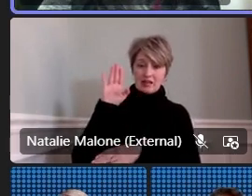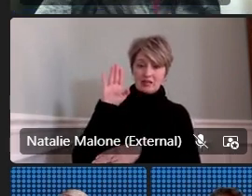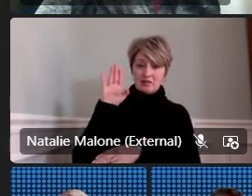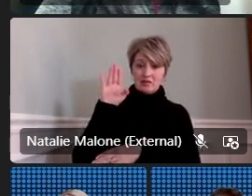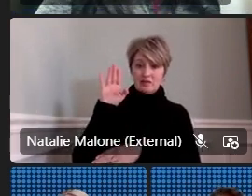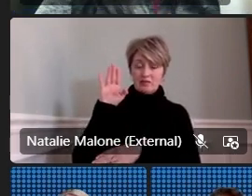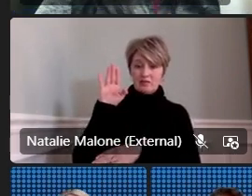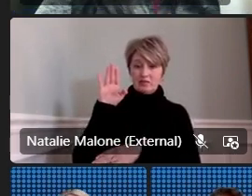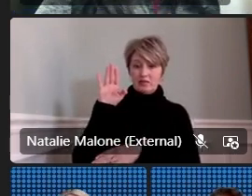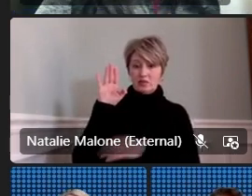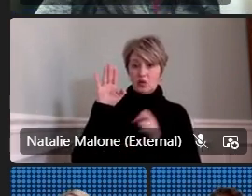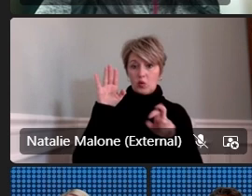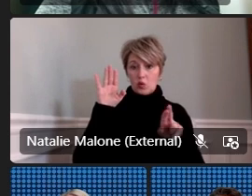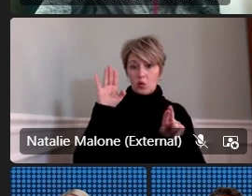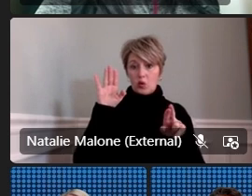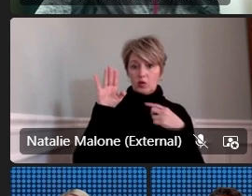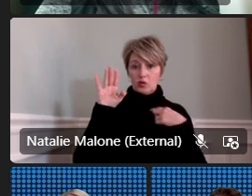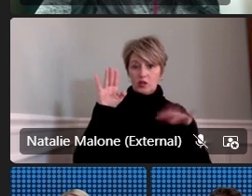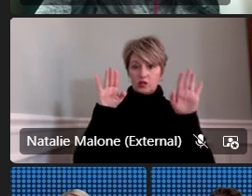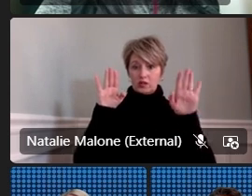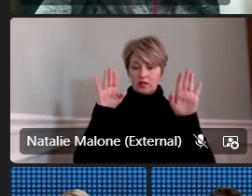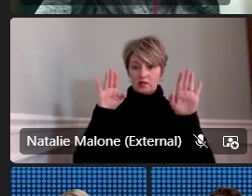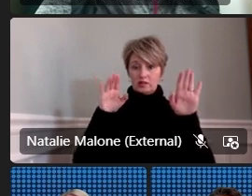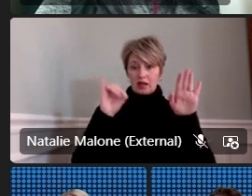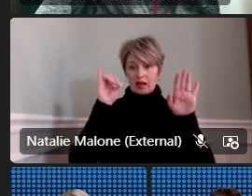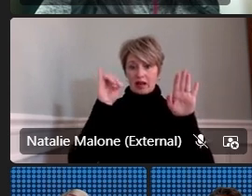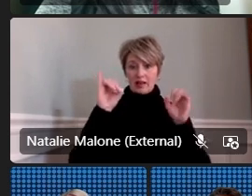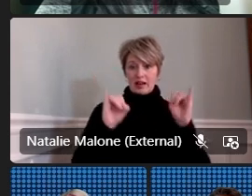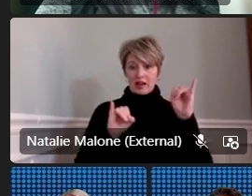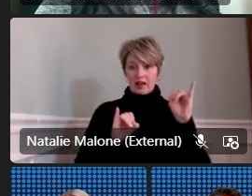hand. Aye. Aye.